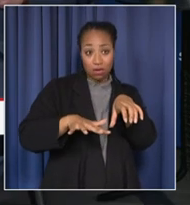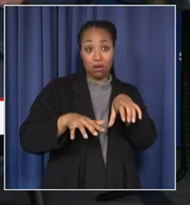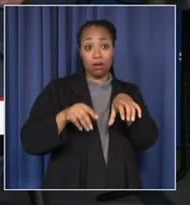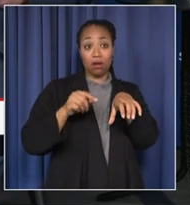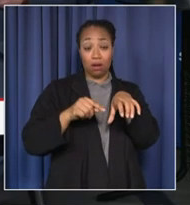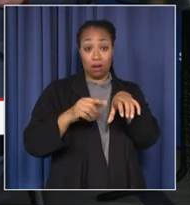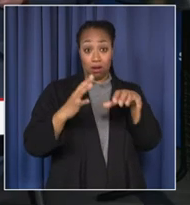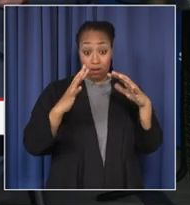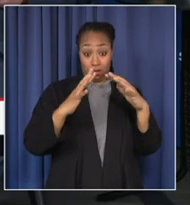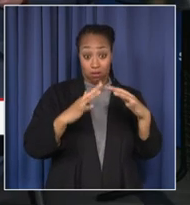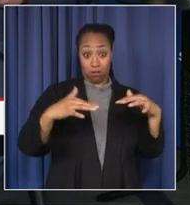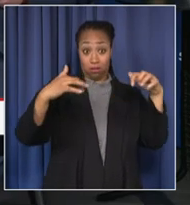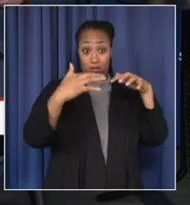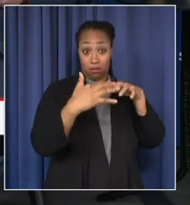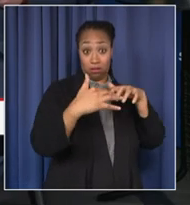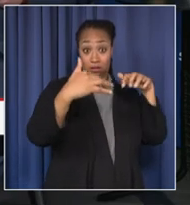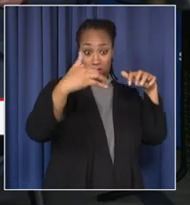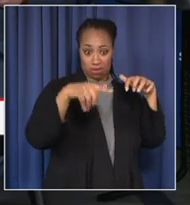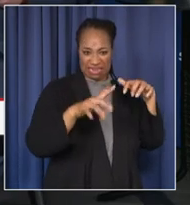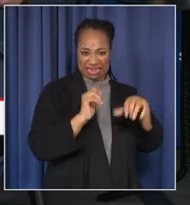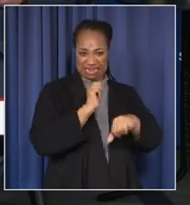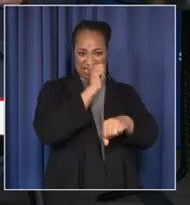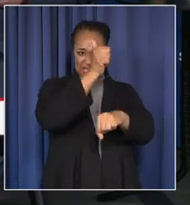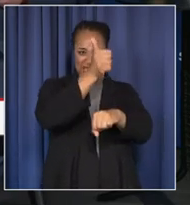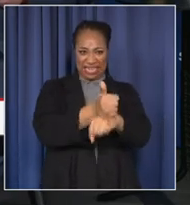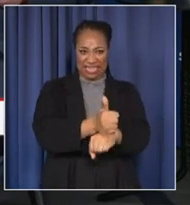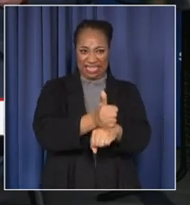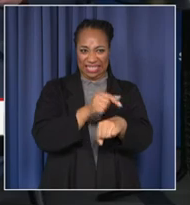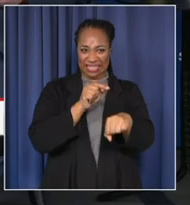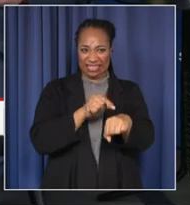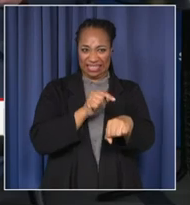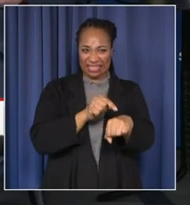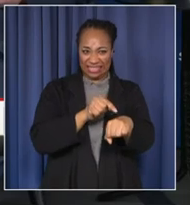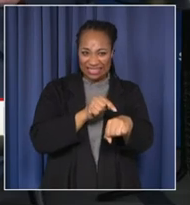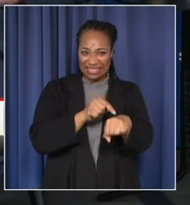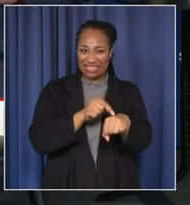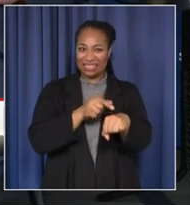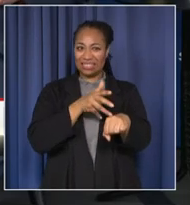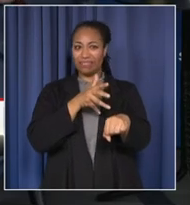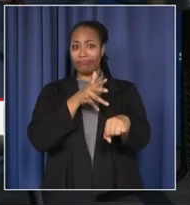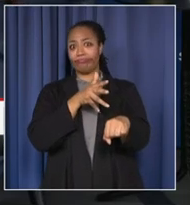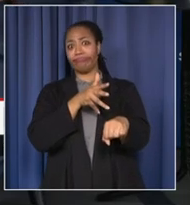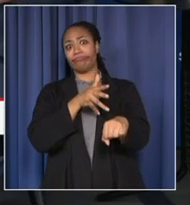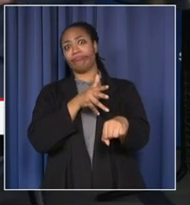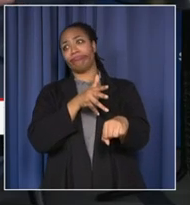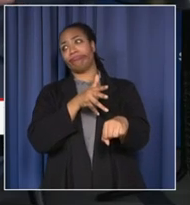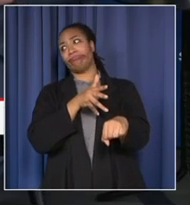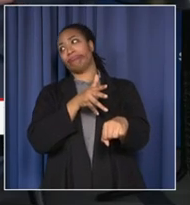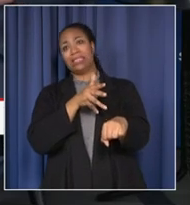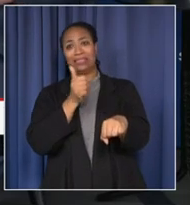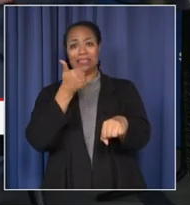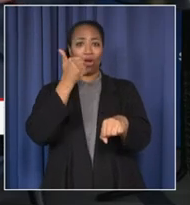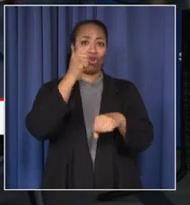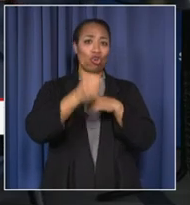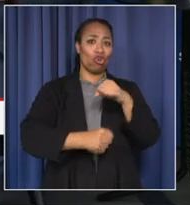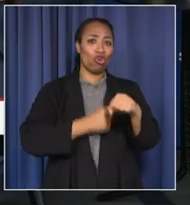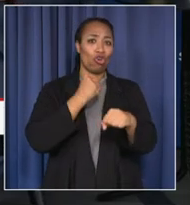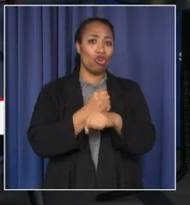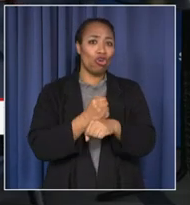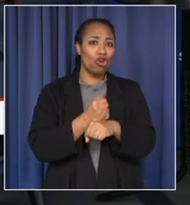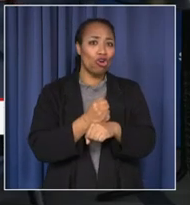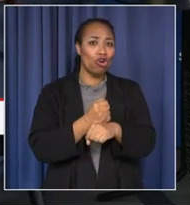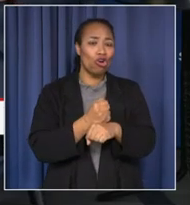RFK, we haven't used, I think, in almost 10 years. So it is literally dilapidated and falling